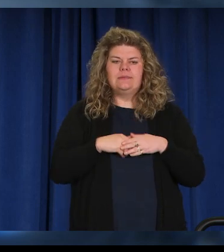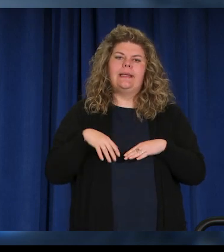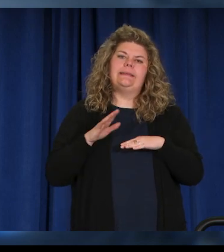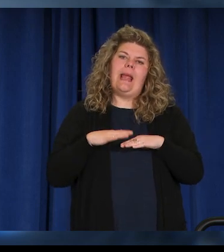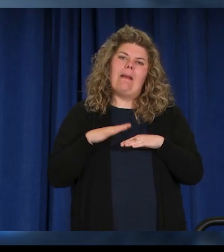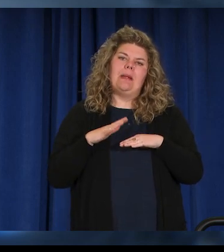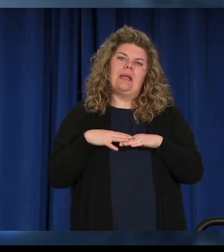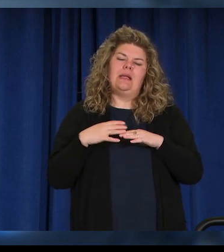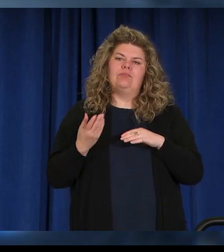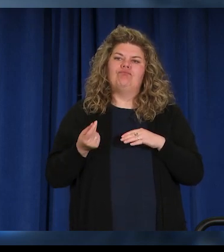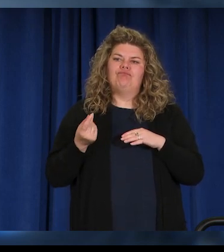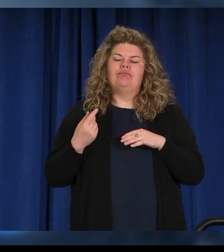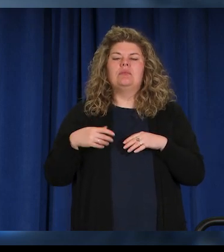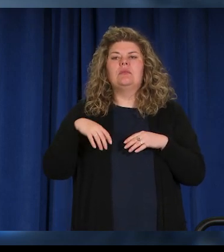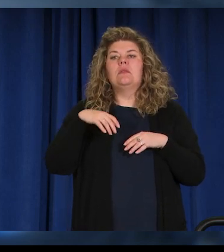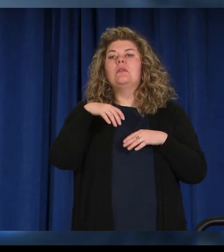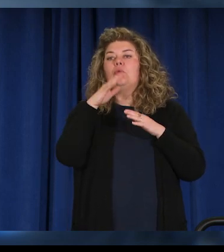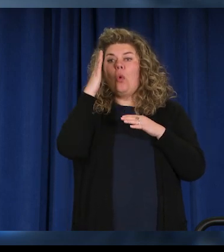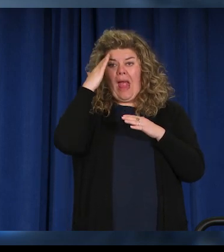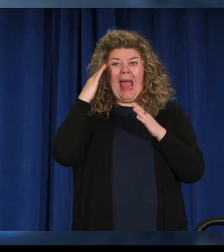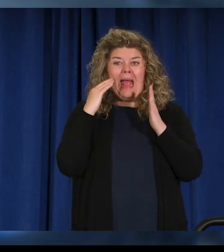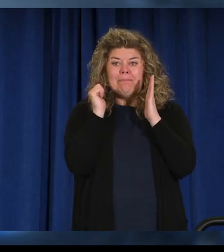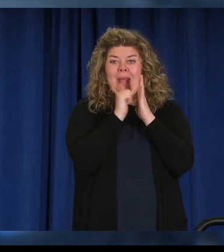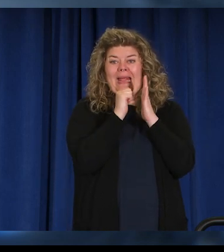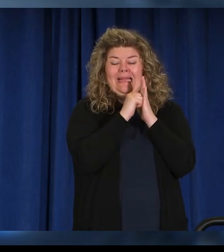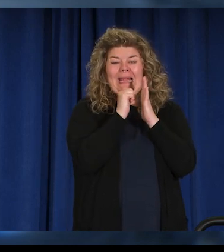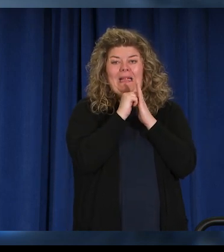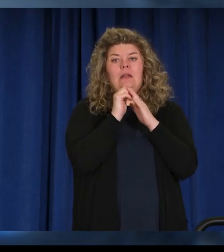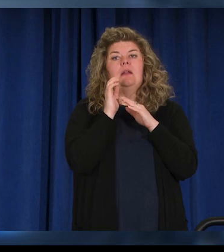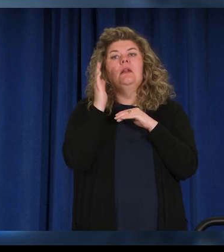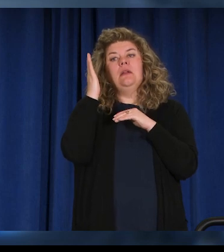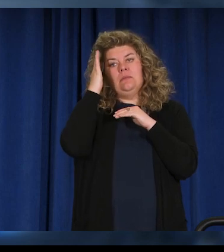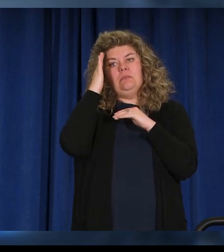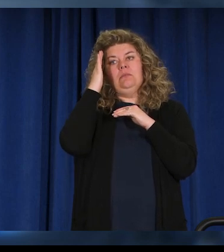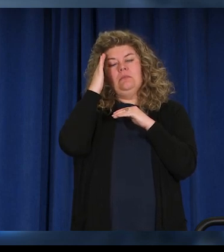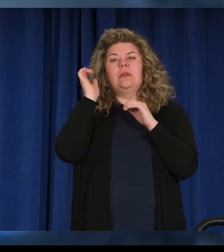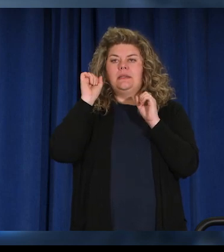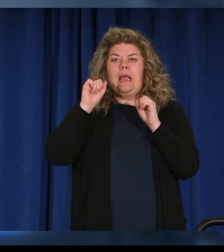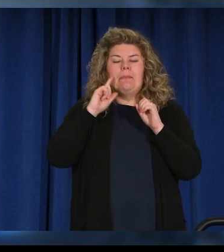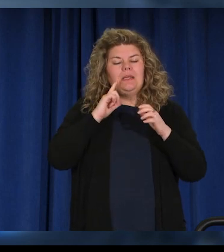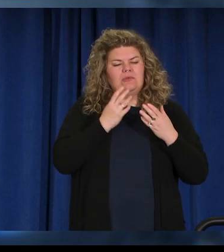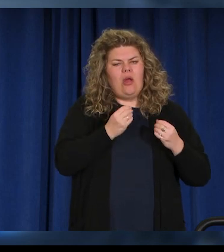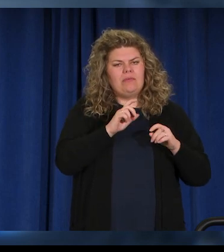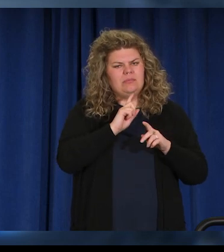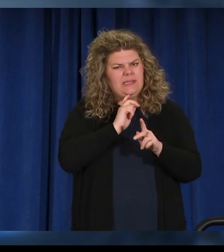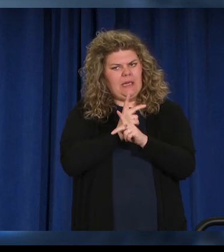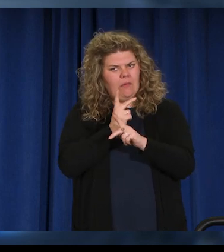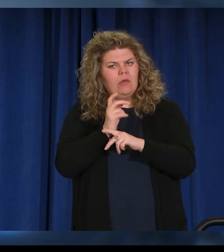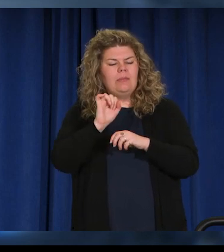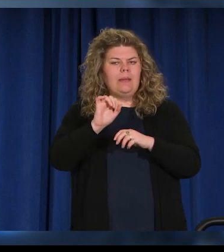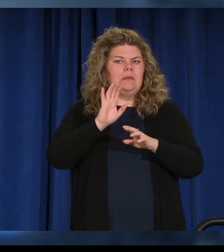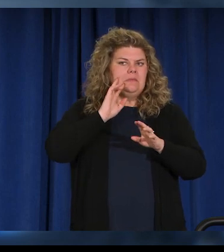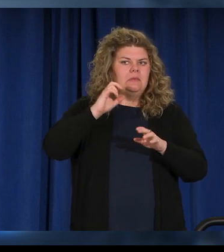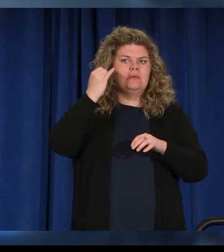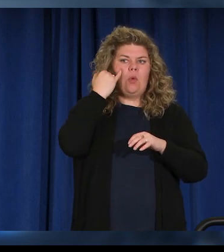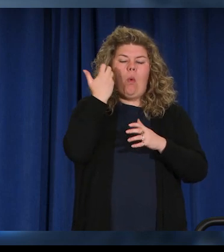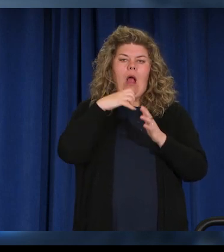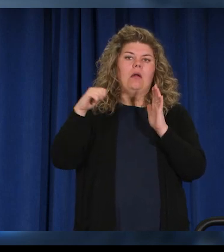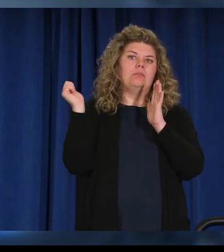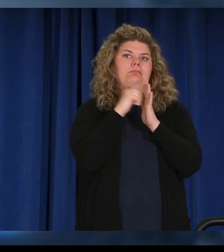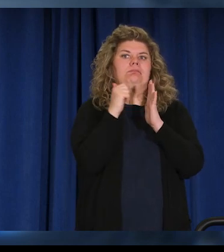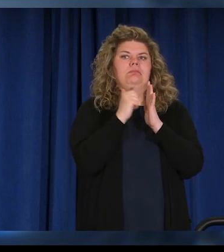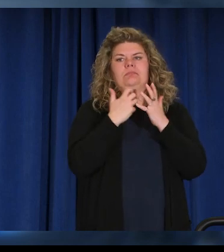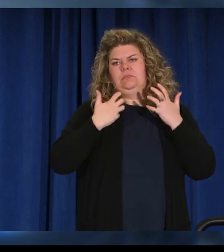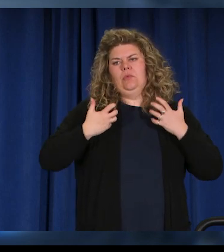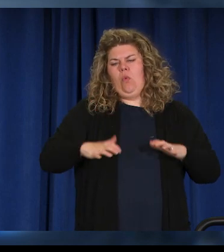Tapping. Another thing is head banging. That can be gentle, right? But it also can be dangerous. So that might be one of the ways that we would want to help